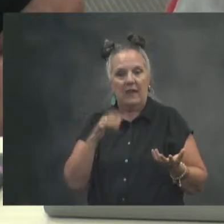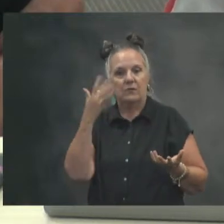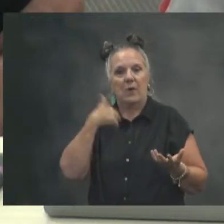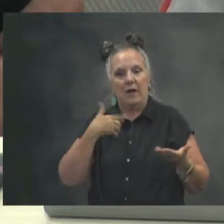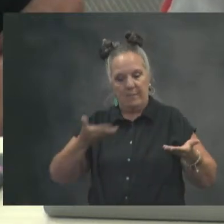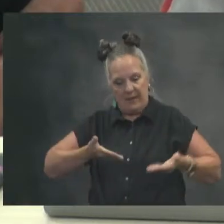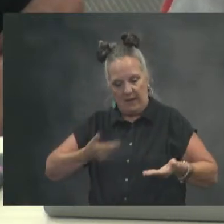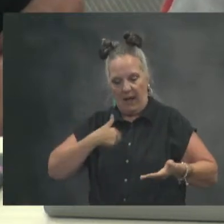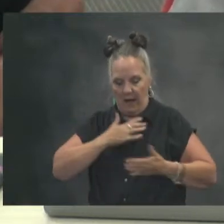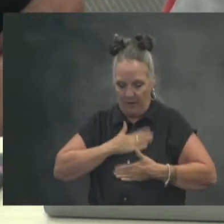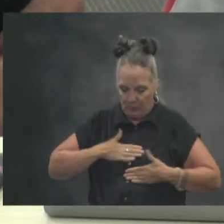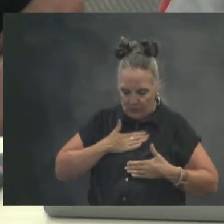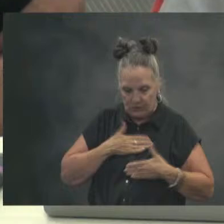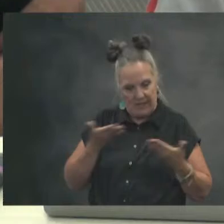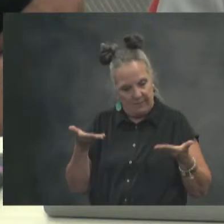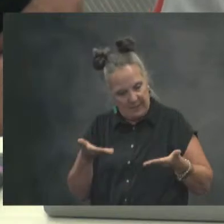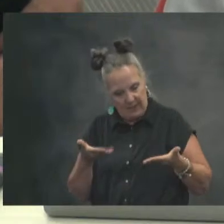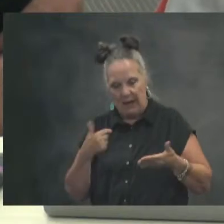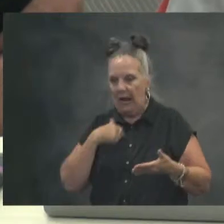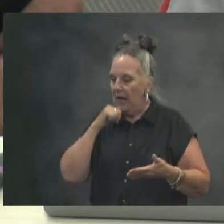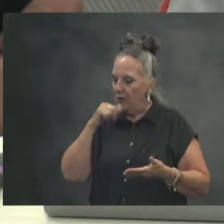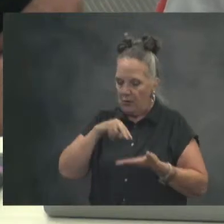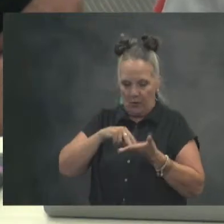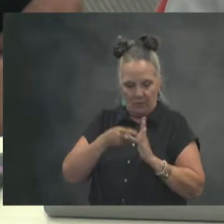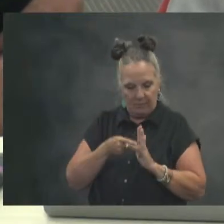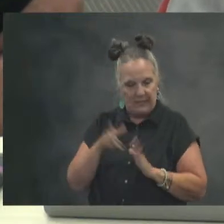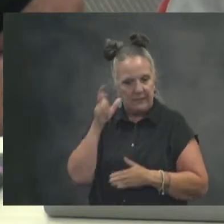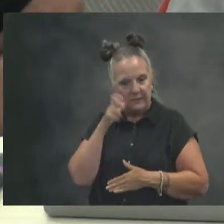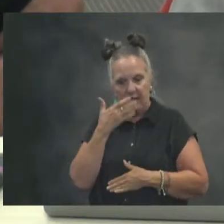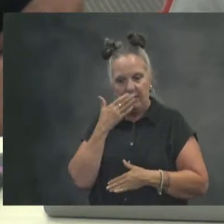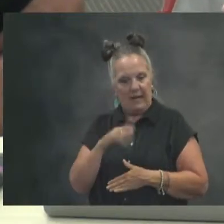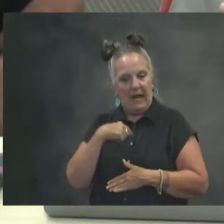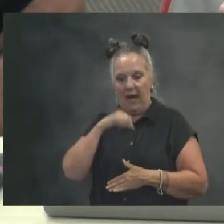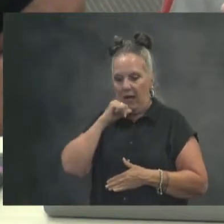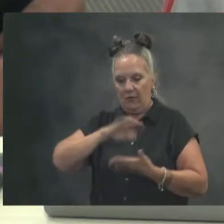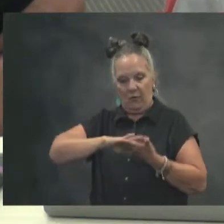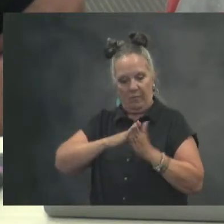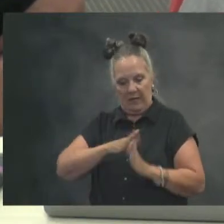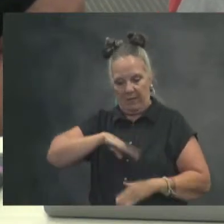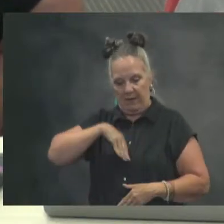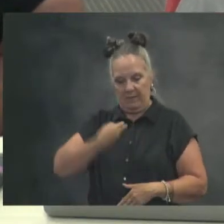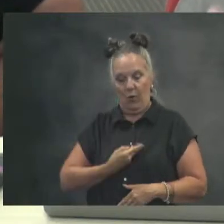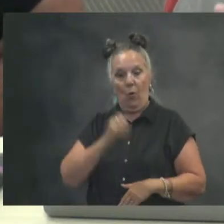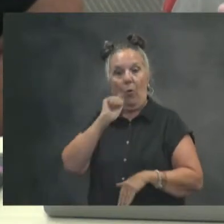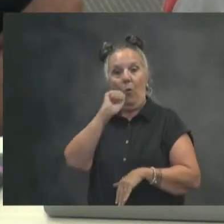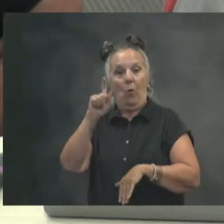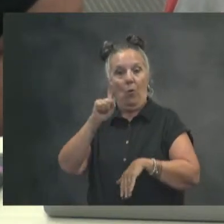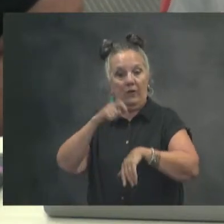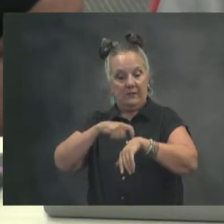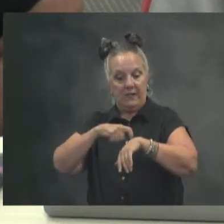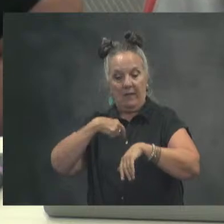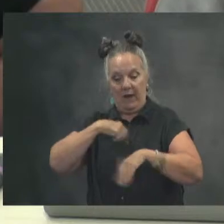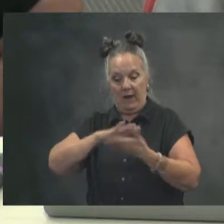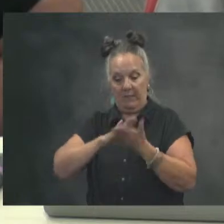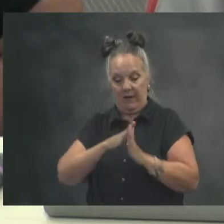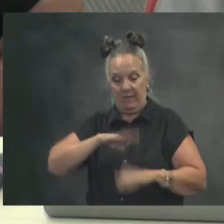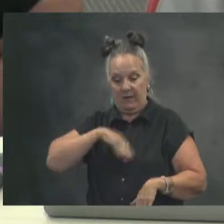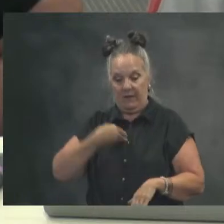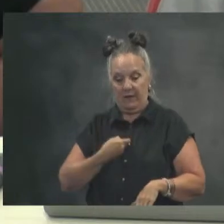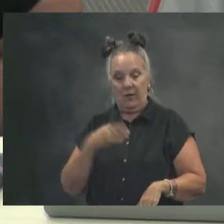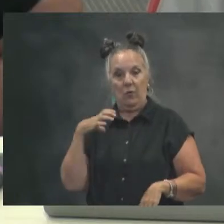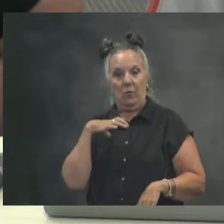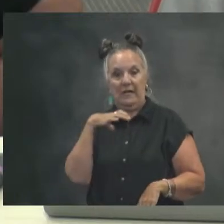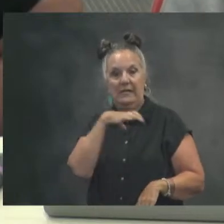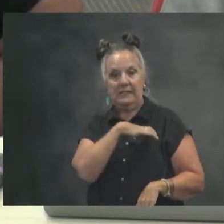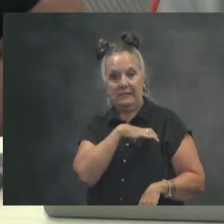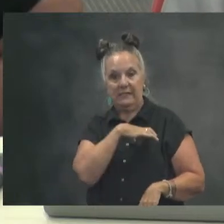here. I appreciate being here. I don't mean to sound blunt. I usually don't get upset. The only time I've ever got upset was city council when somebody cut the